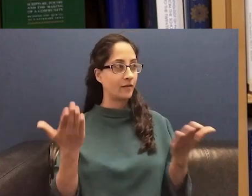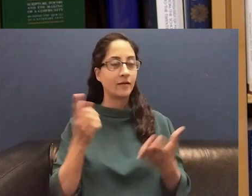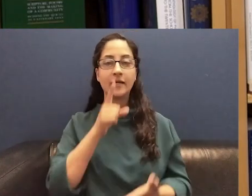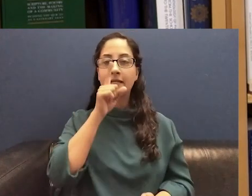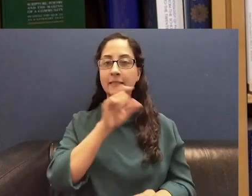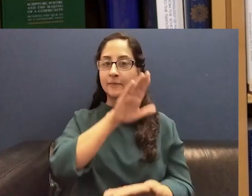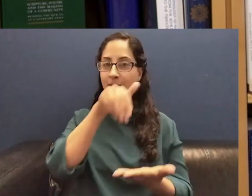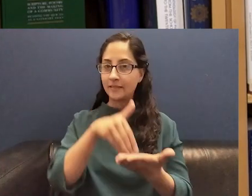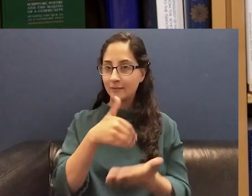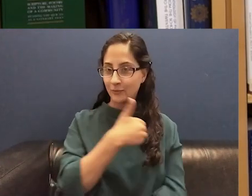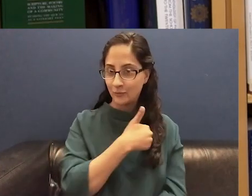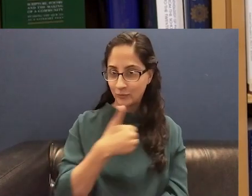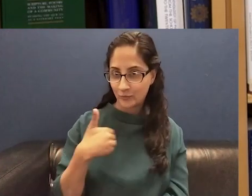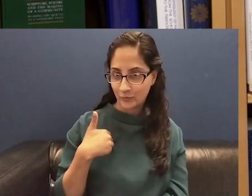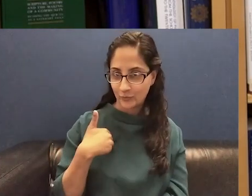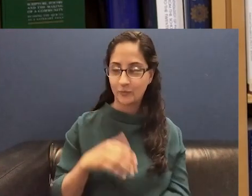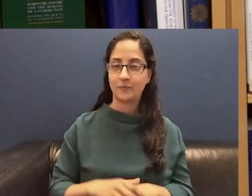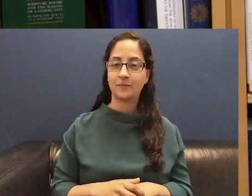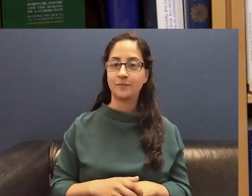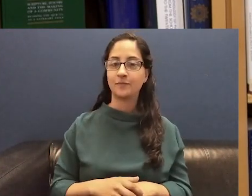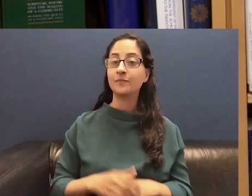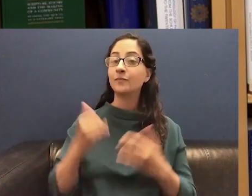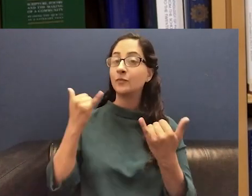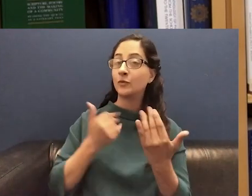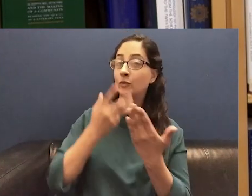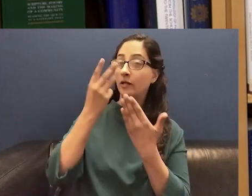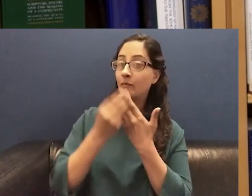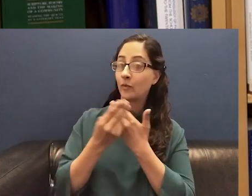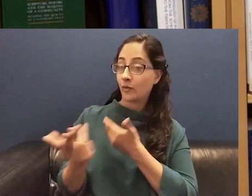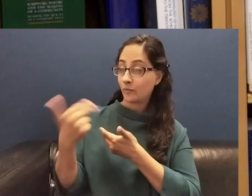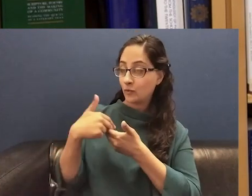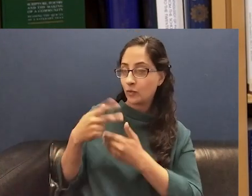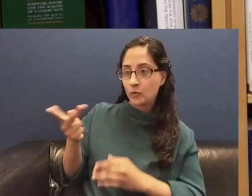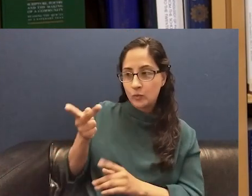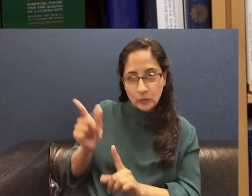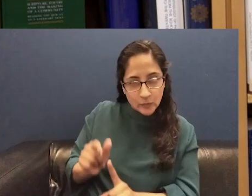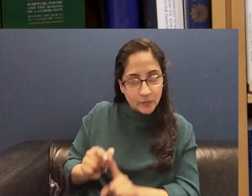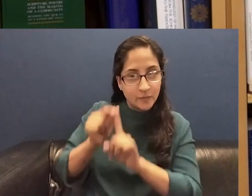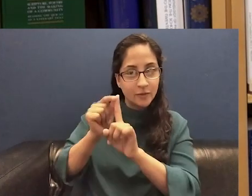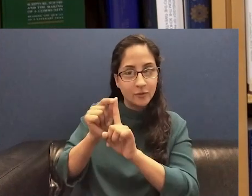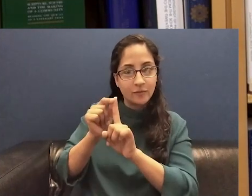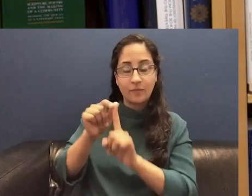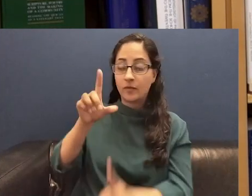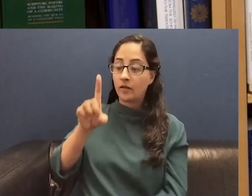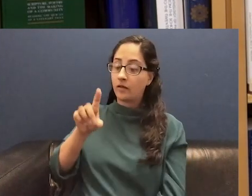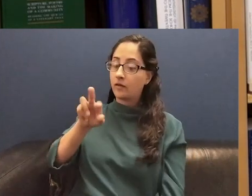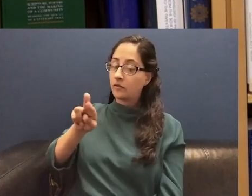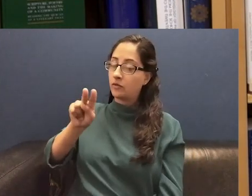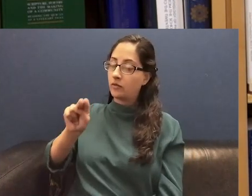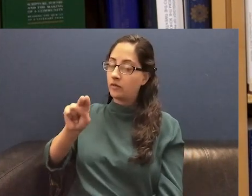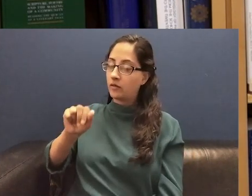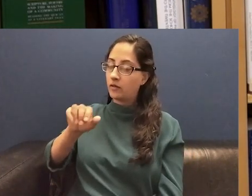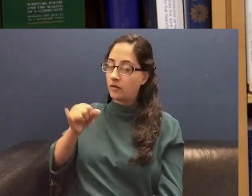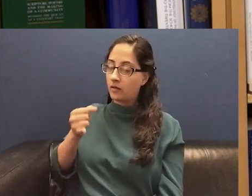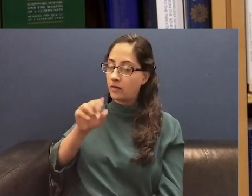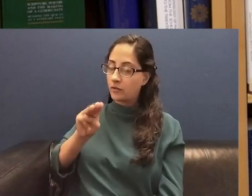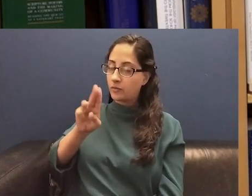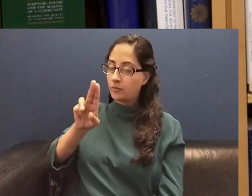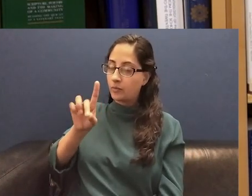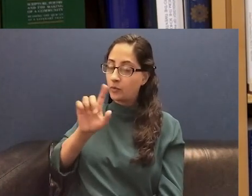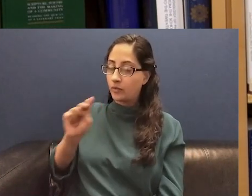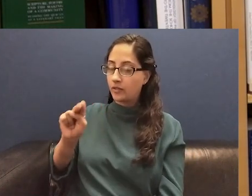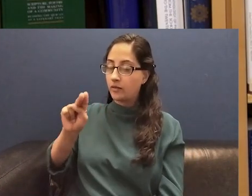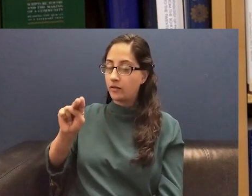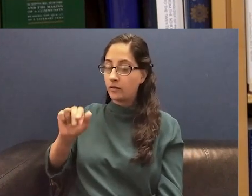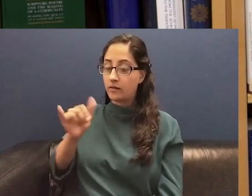is the CEO of the Aga Khan Foundation in Afghanistan. Dr. Najmuddin has worked with the Aga Khan Foundation in